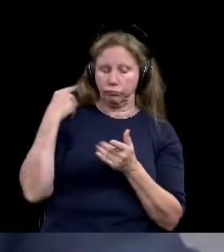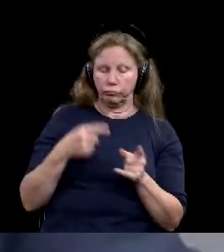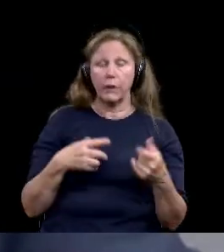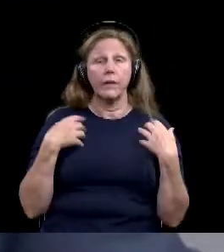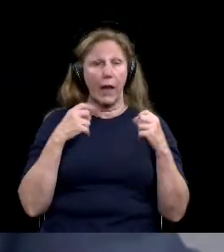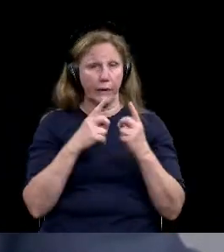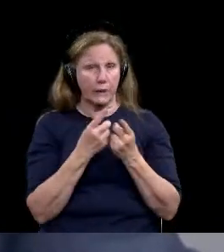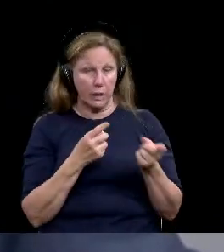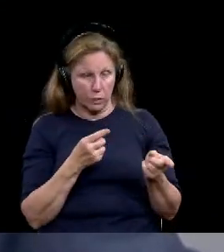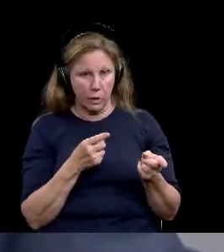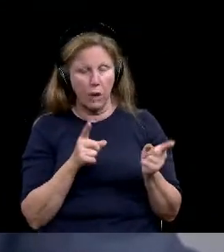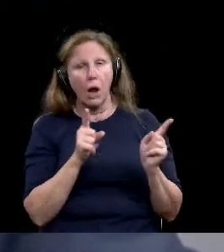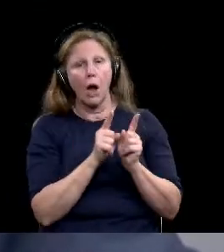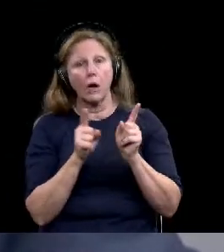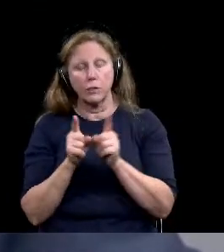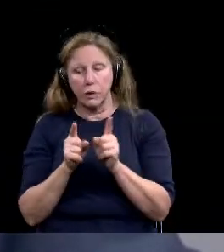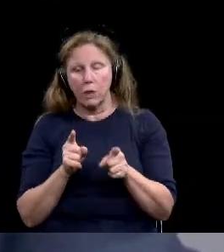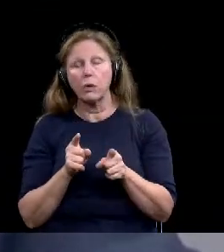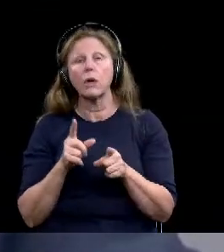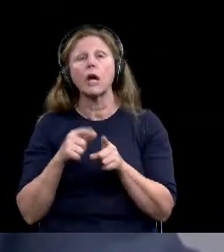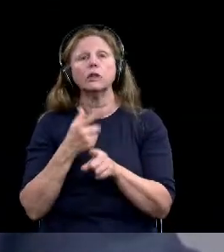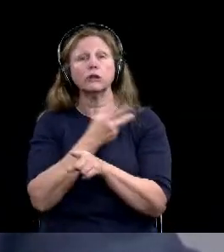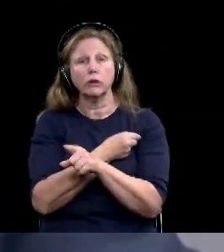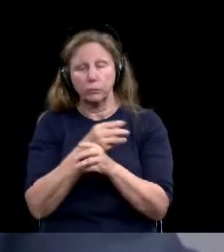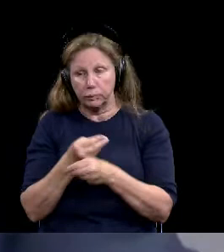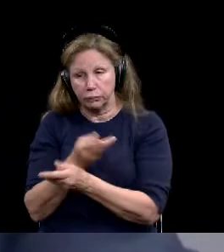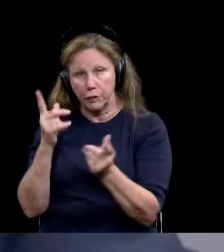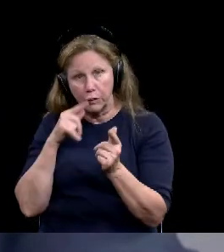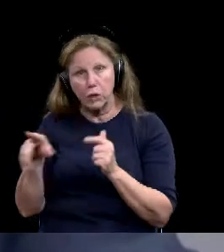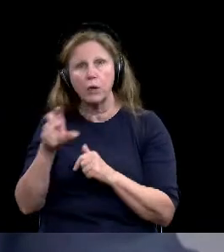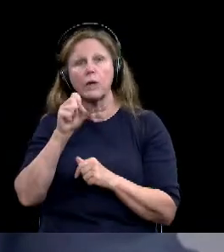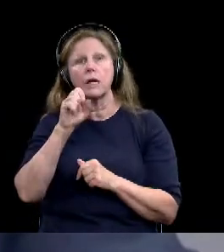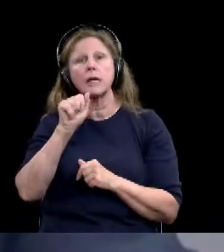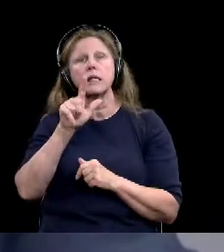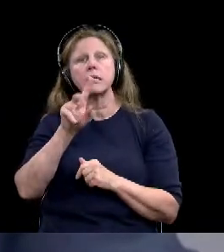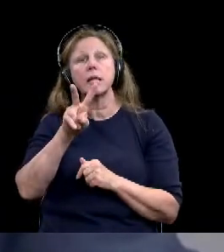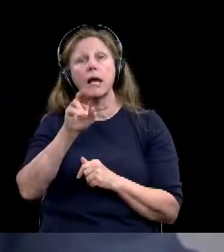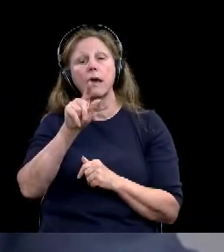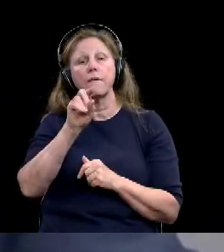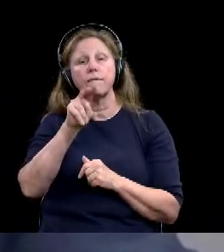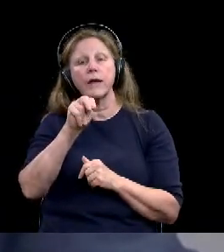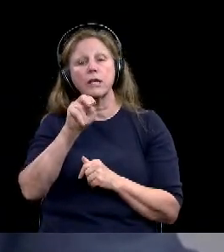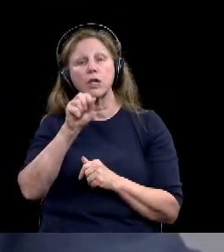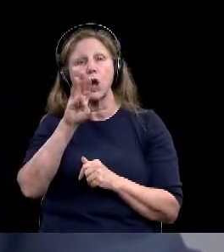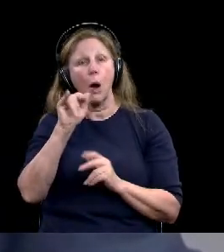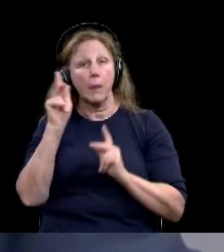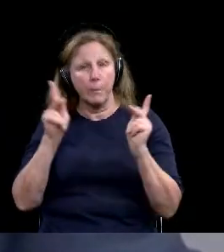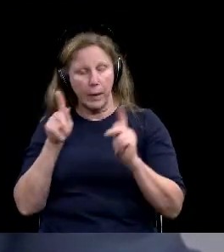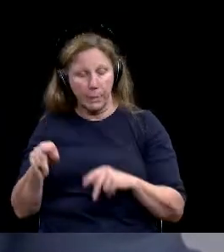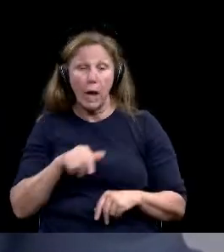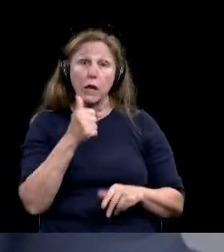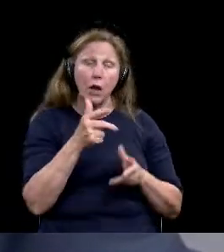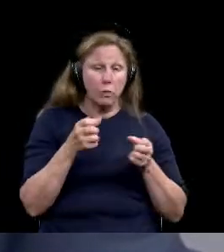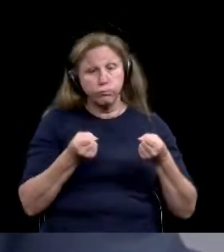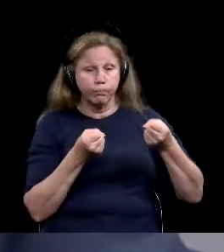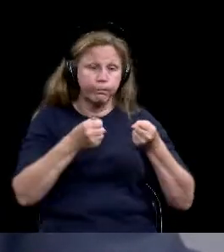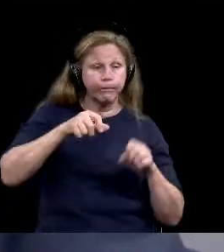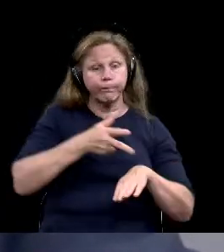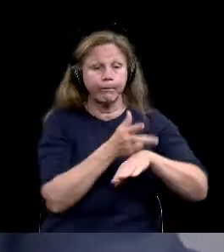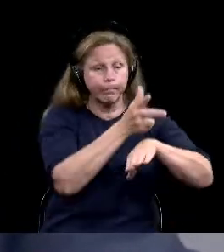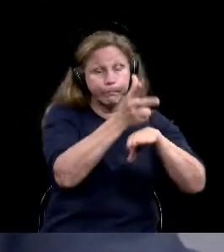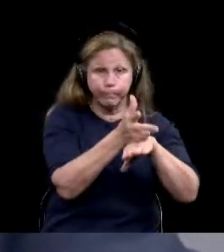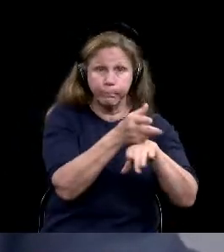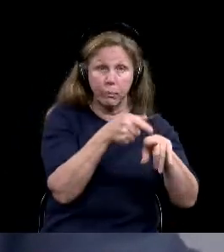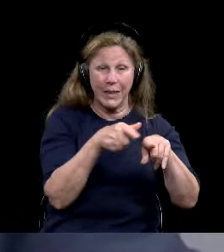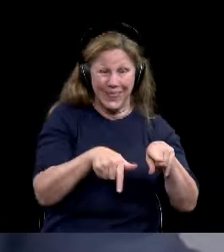clinic scheduled for this Saturday at 9 a.m. to 11:30 p.m. at the Second Missionary Baptist